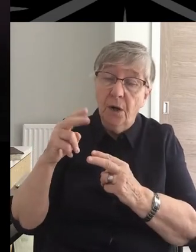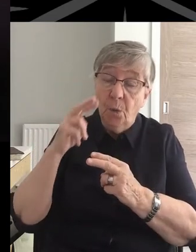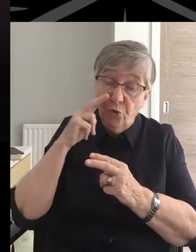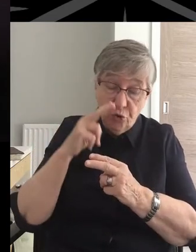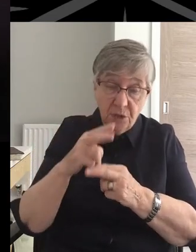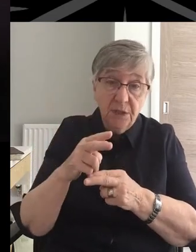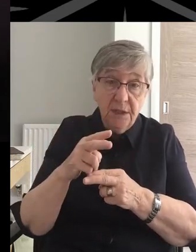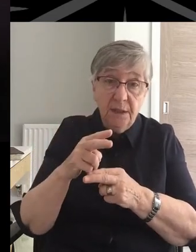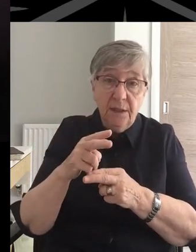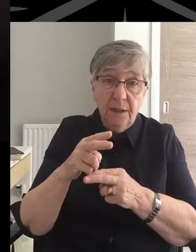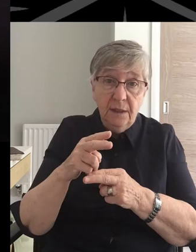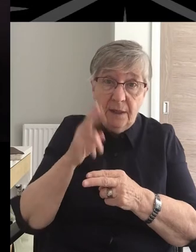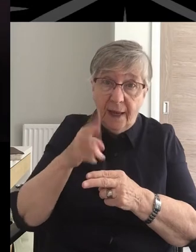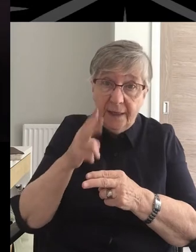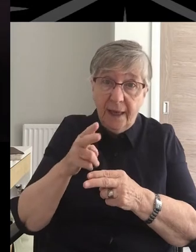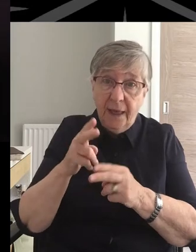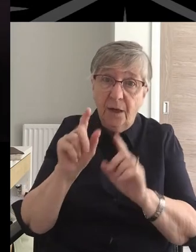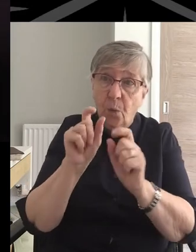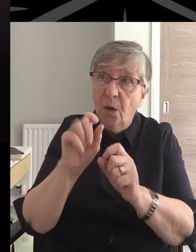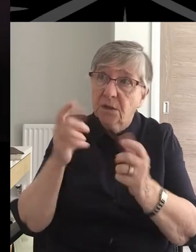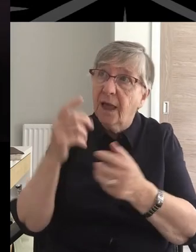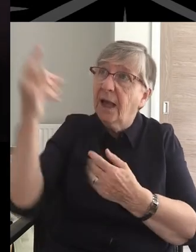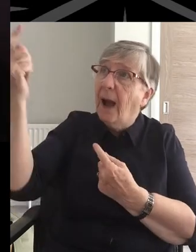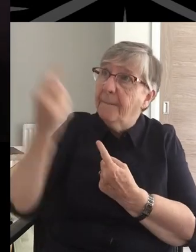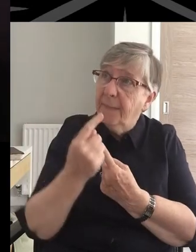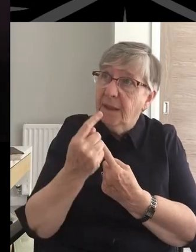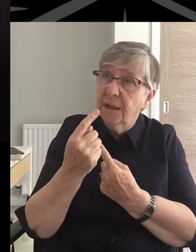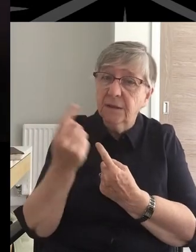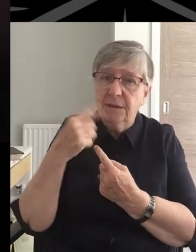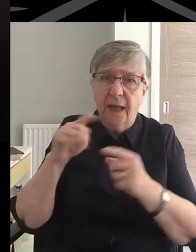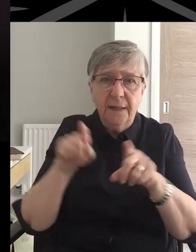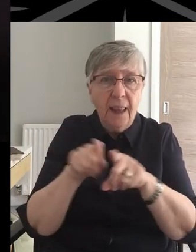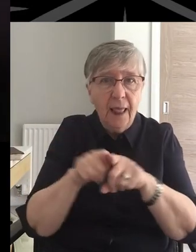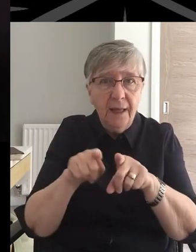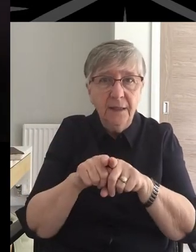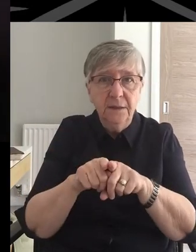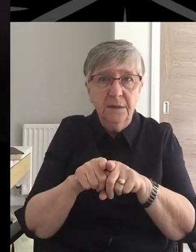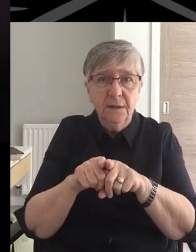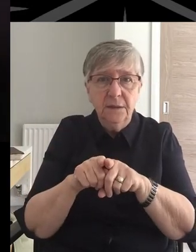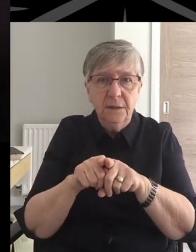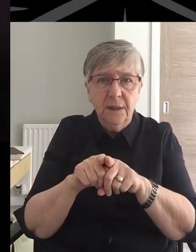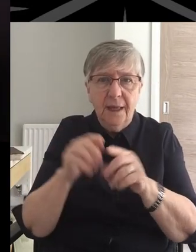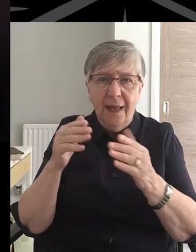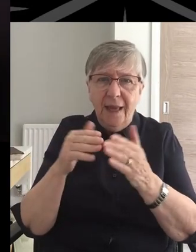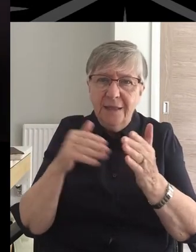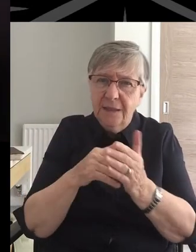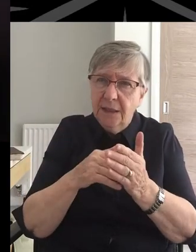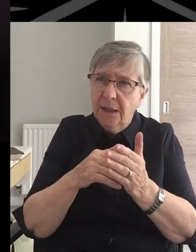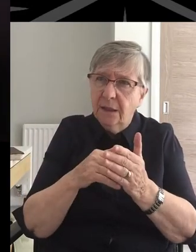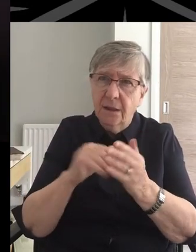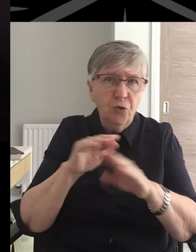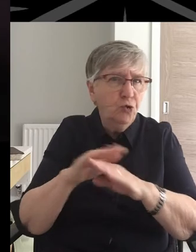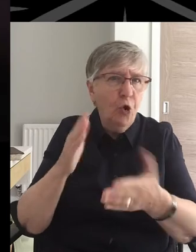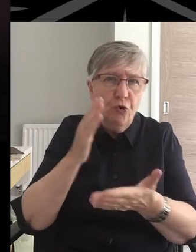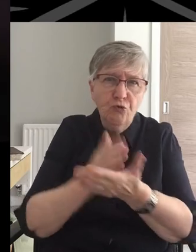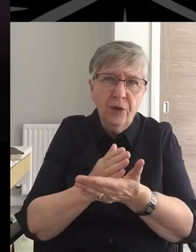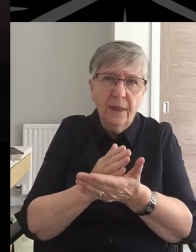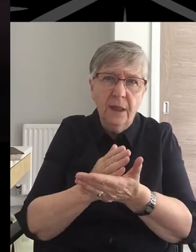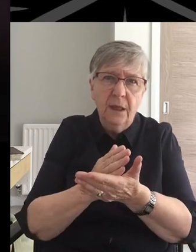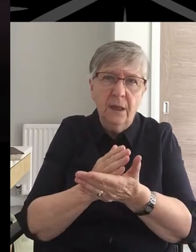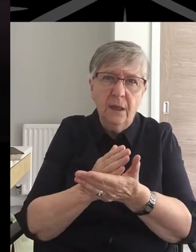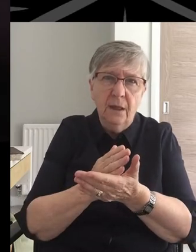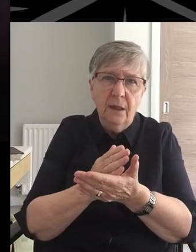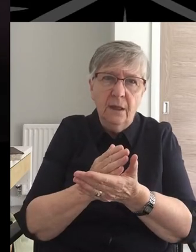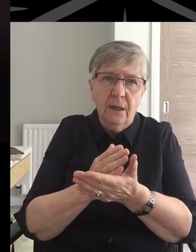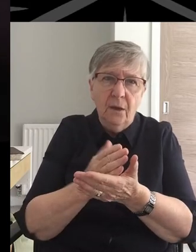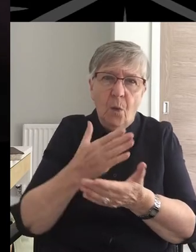the repetition of words like appearance and likeness. That is, Ezekiel wasn't so concerned to give us